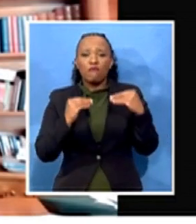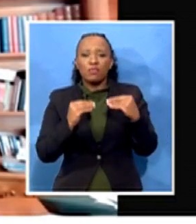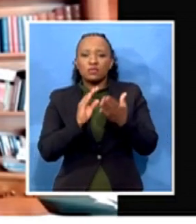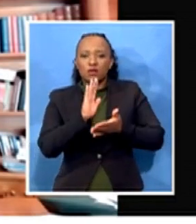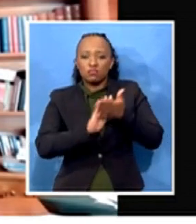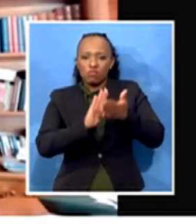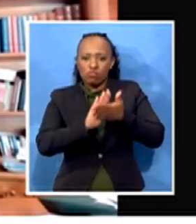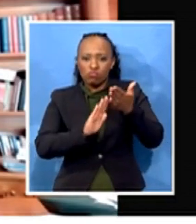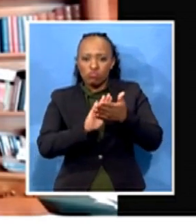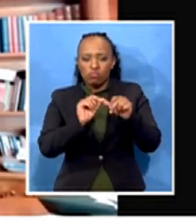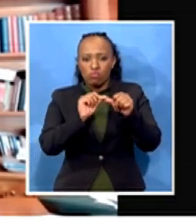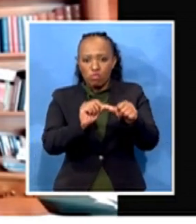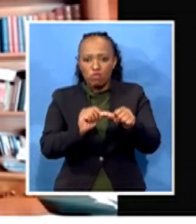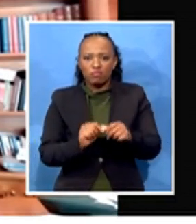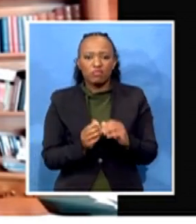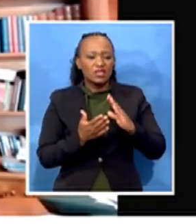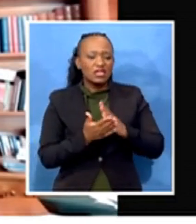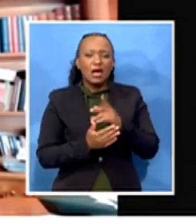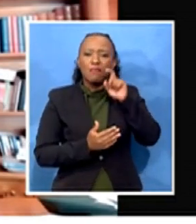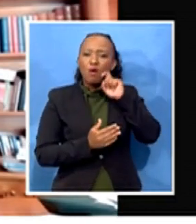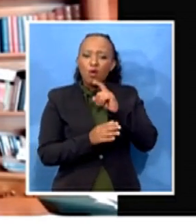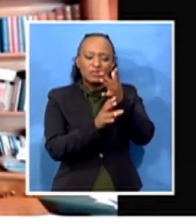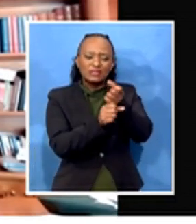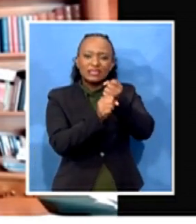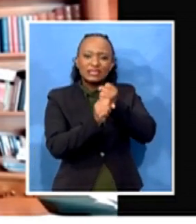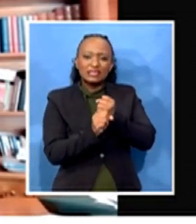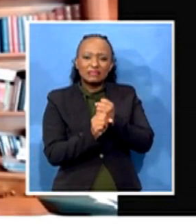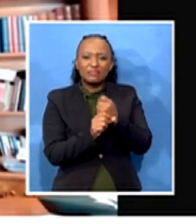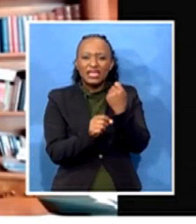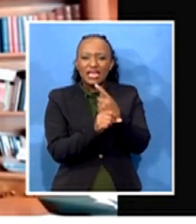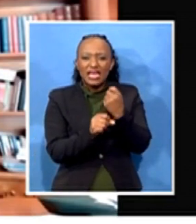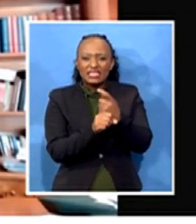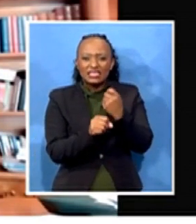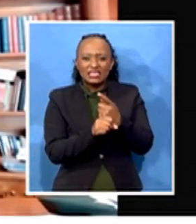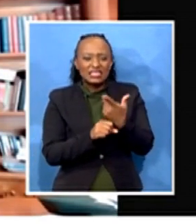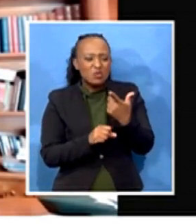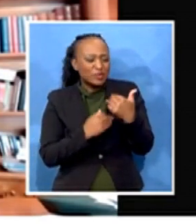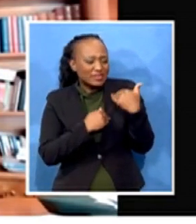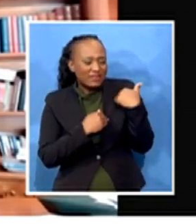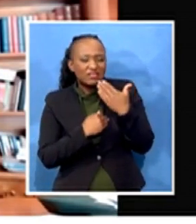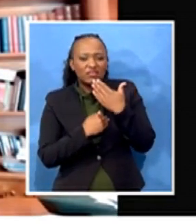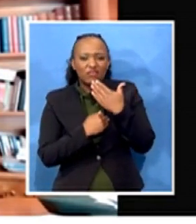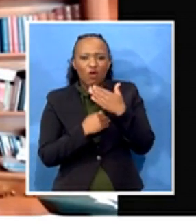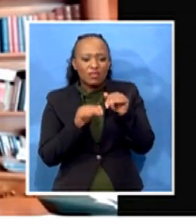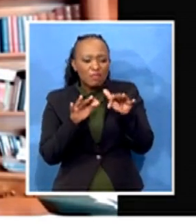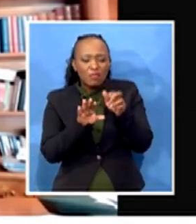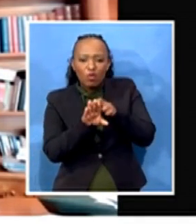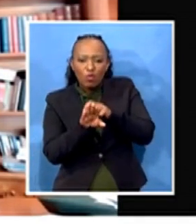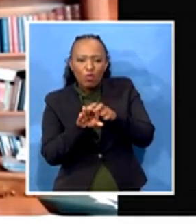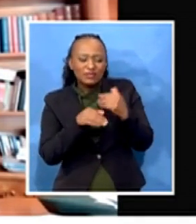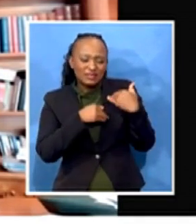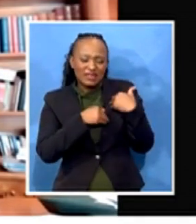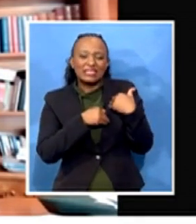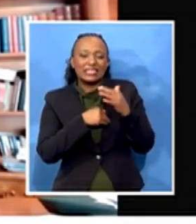old vehicles threaten the safety of passengers and other road users. We share a